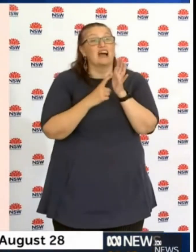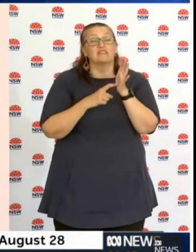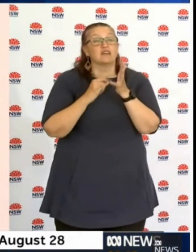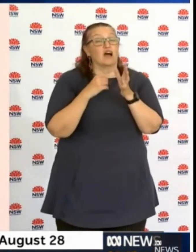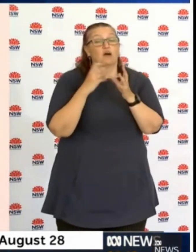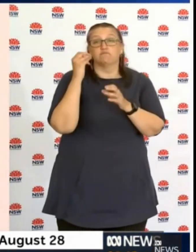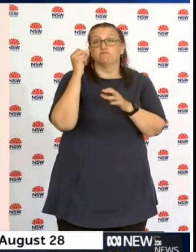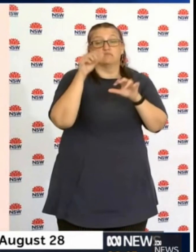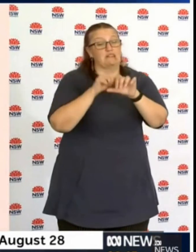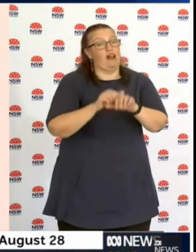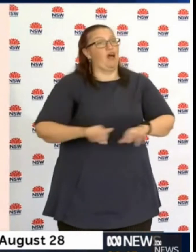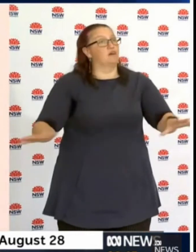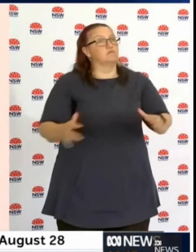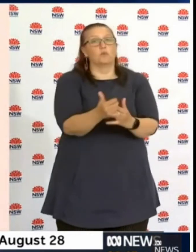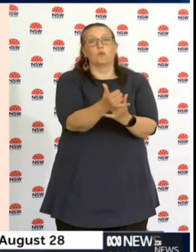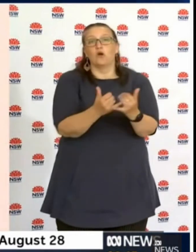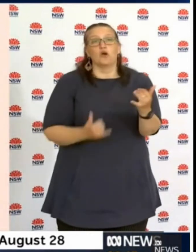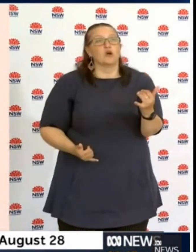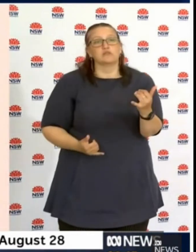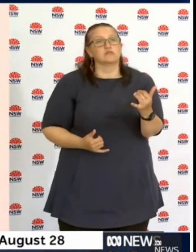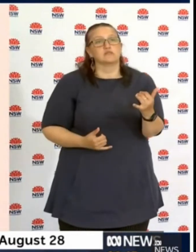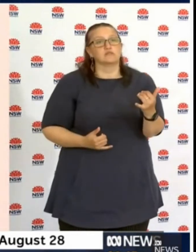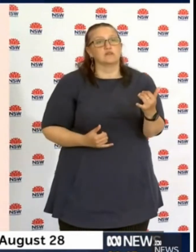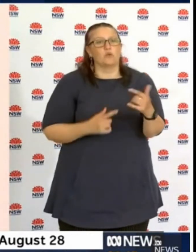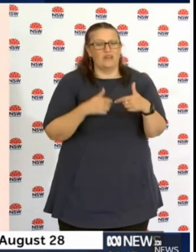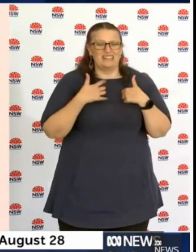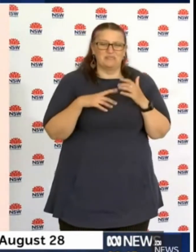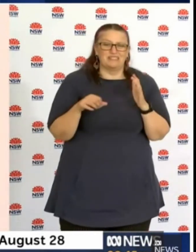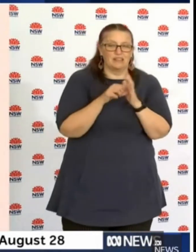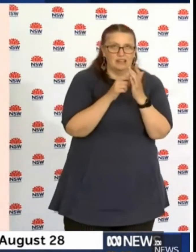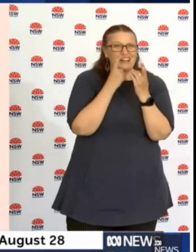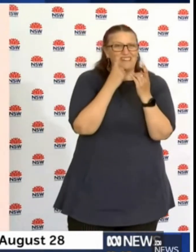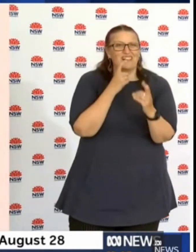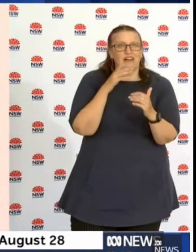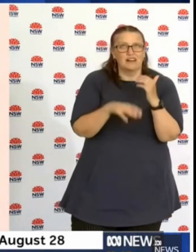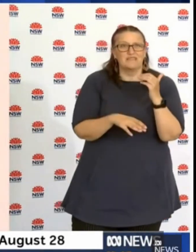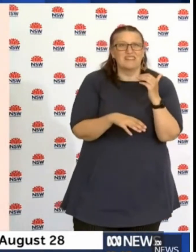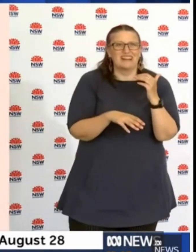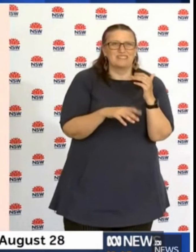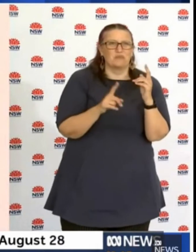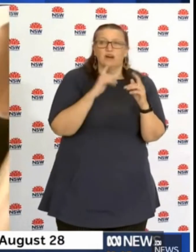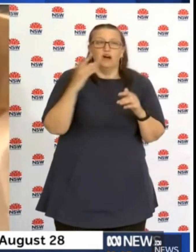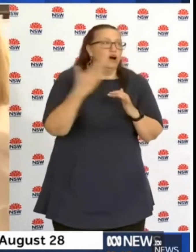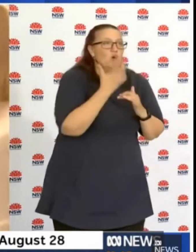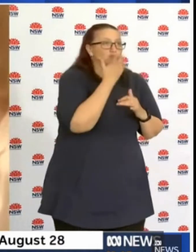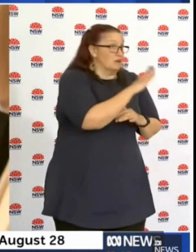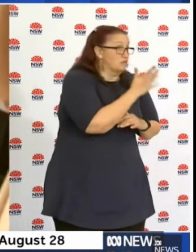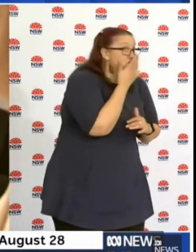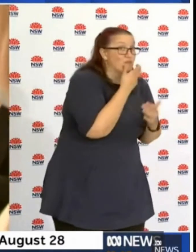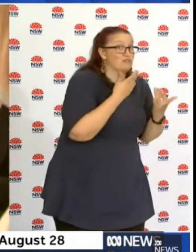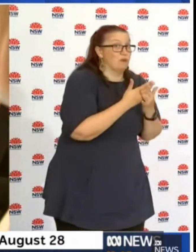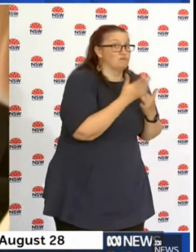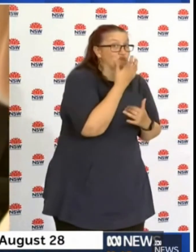staying firm about the public health orders that are in place. Dr. Chuck? Yeah. No, that's fine. Oh, sorry. I